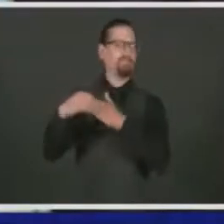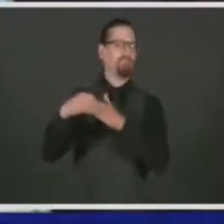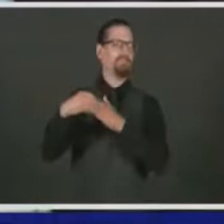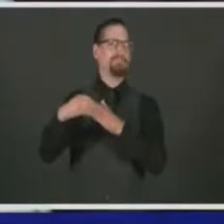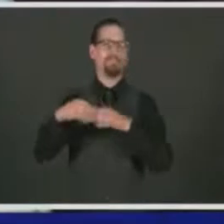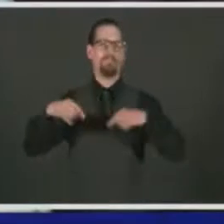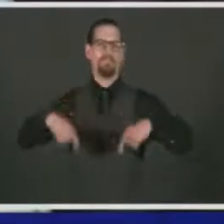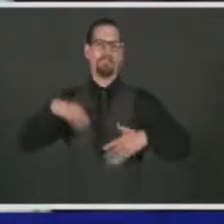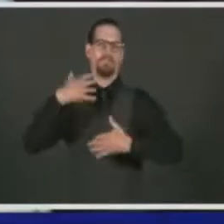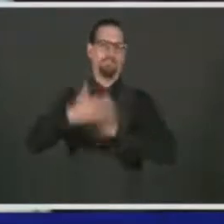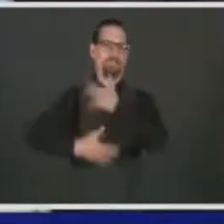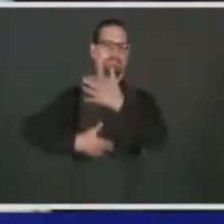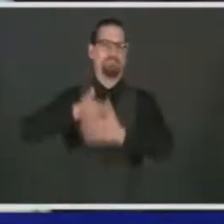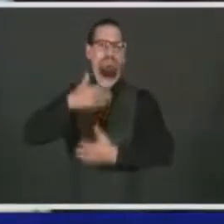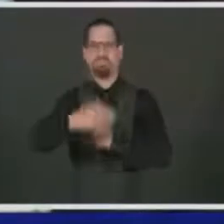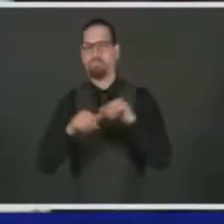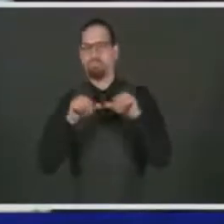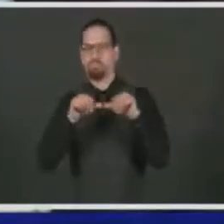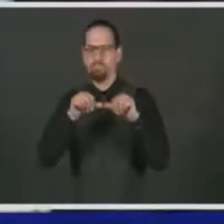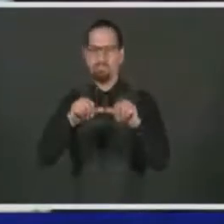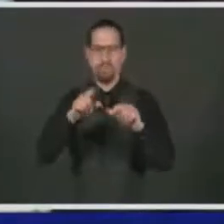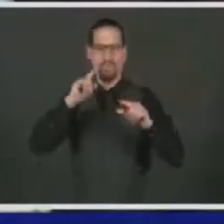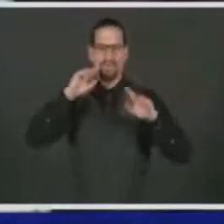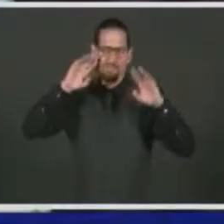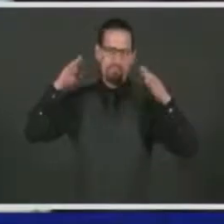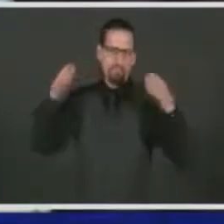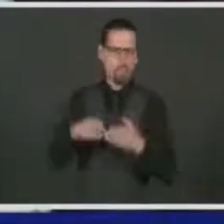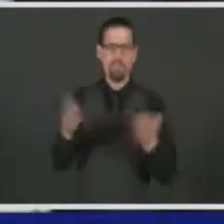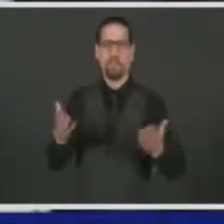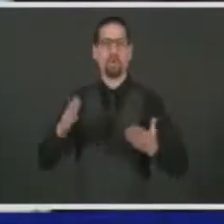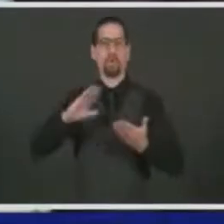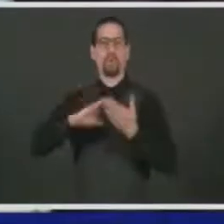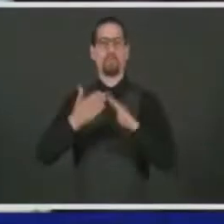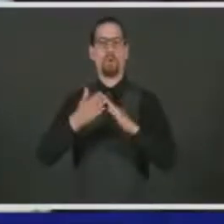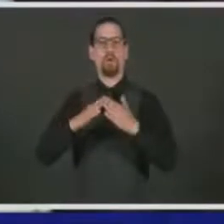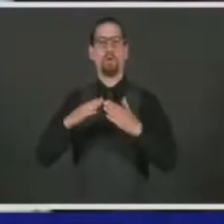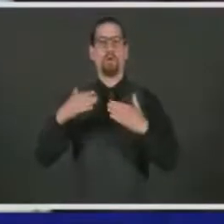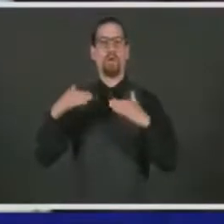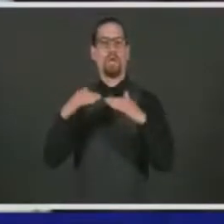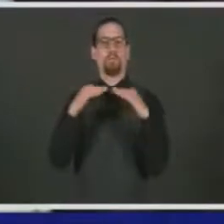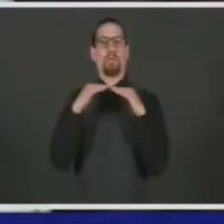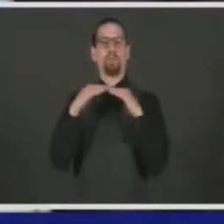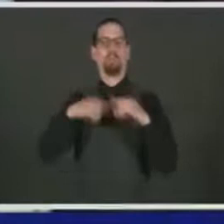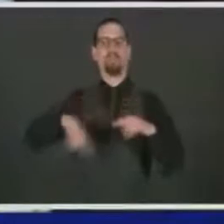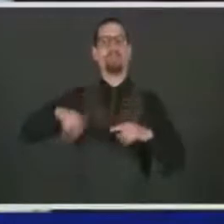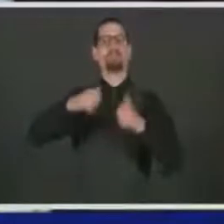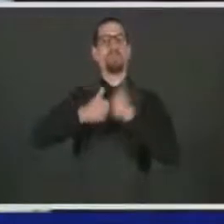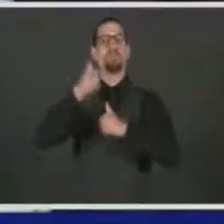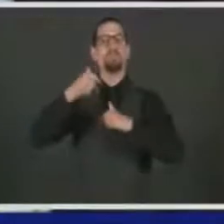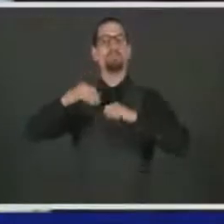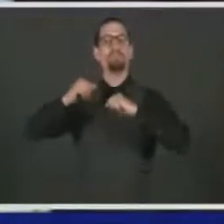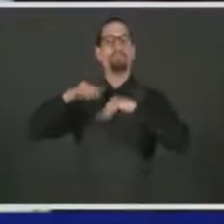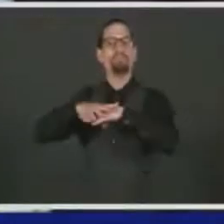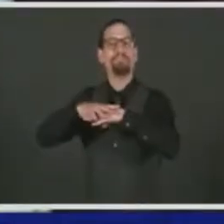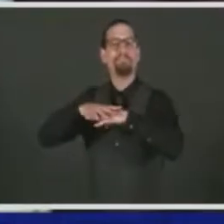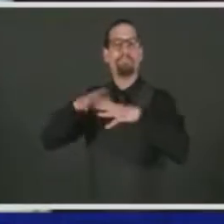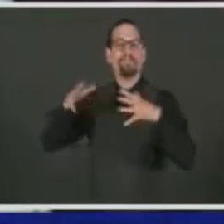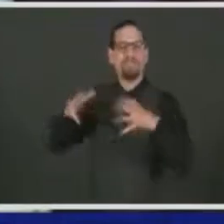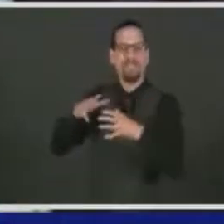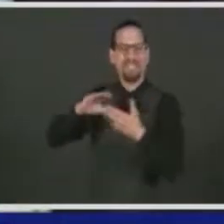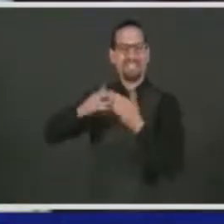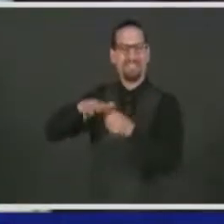communities that are more densely populated, on communities of color, and the variety